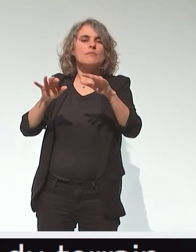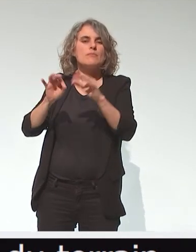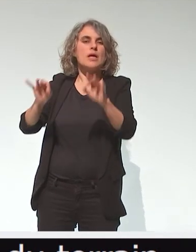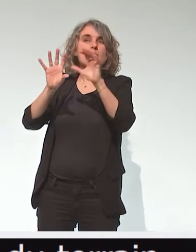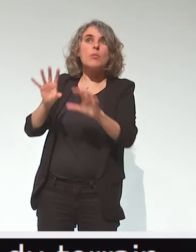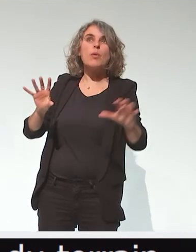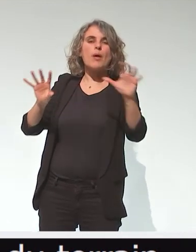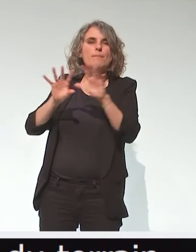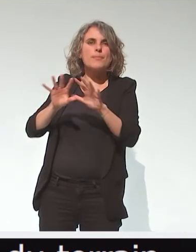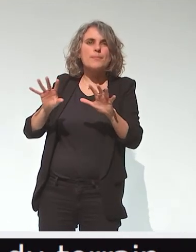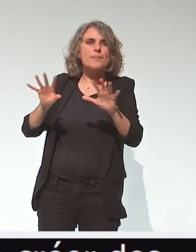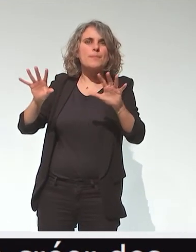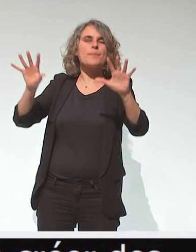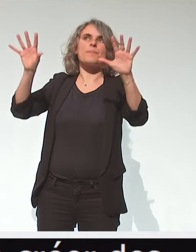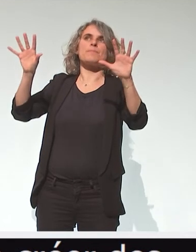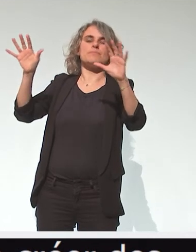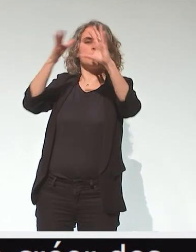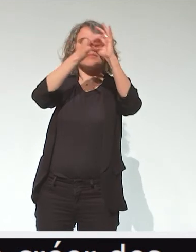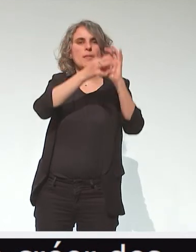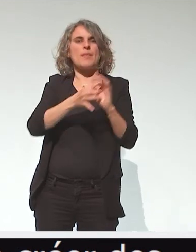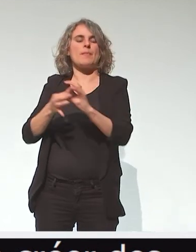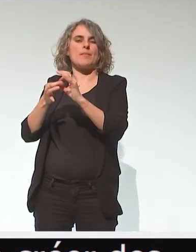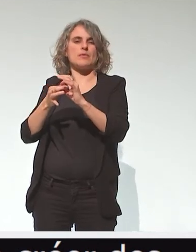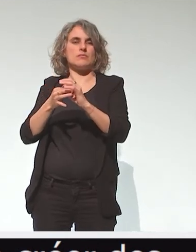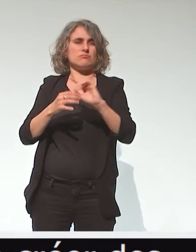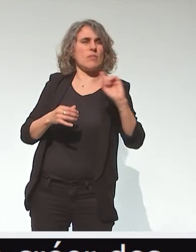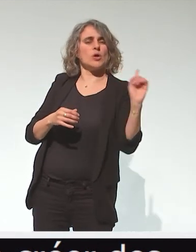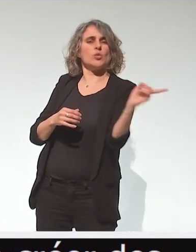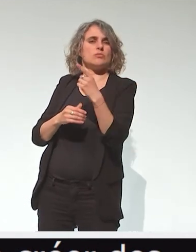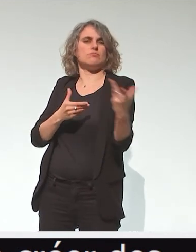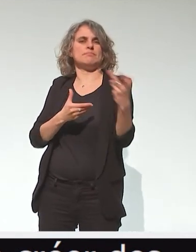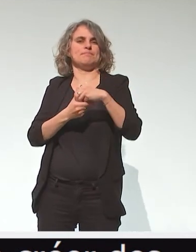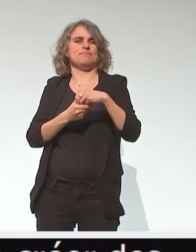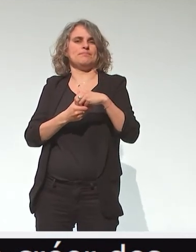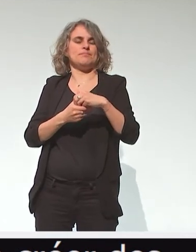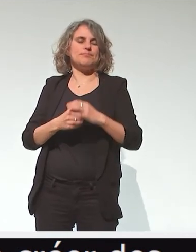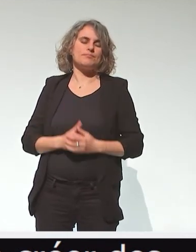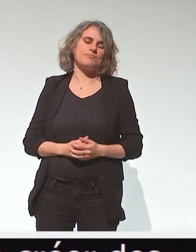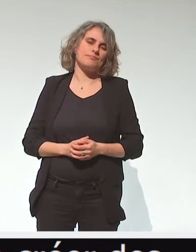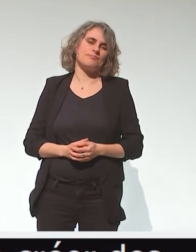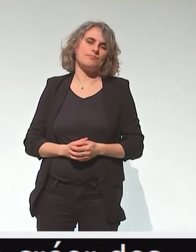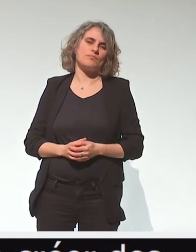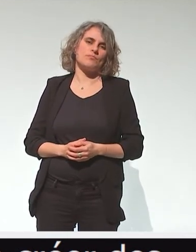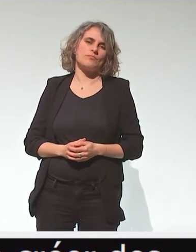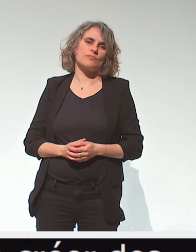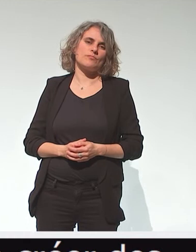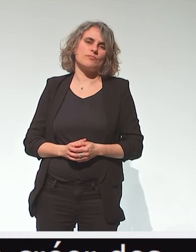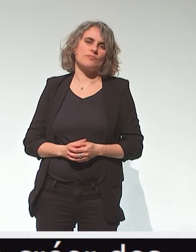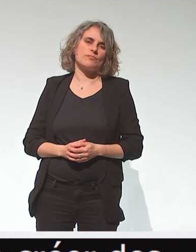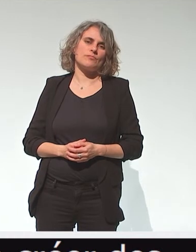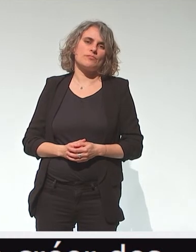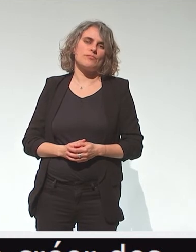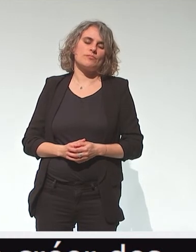networks with other European countries and muster all the interested parties.